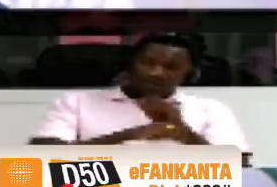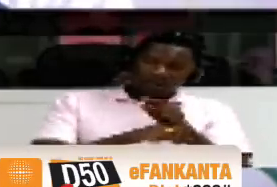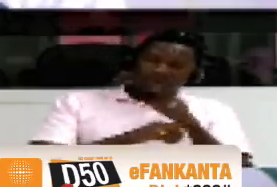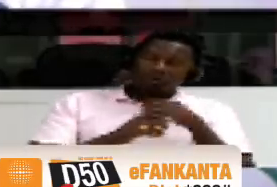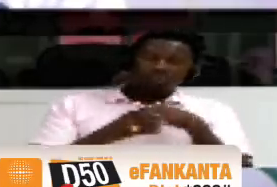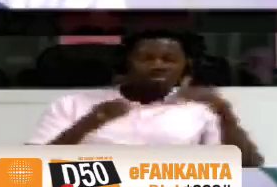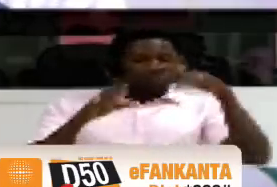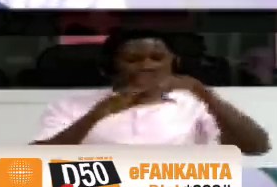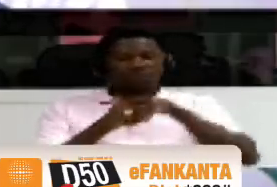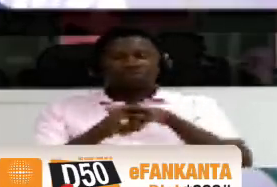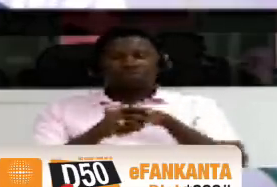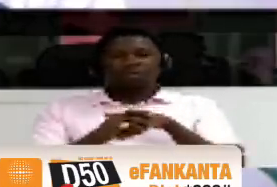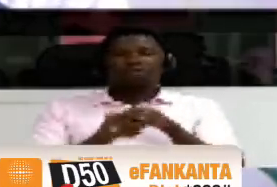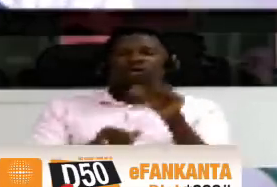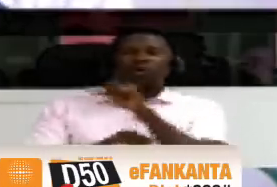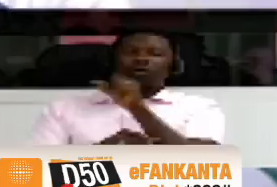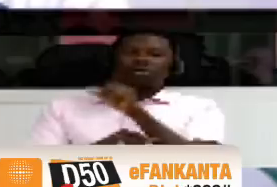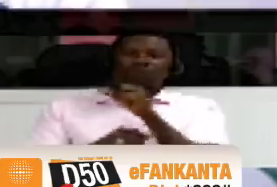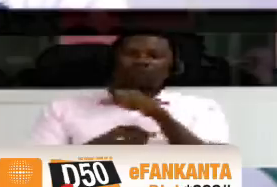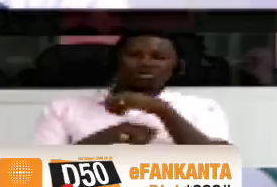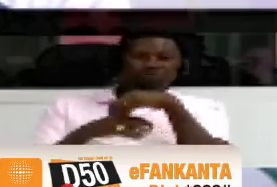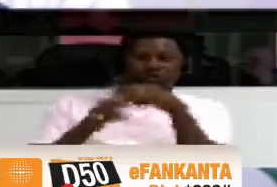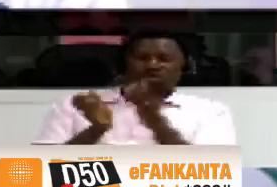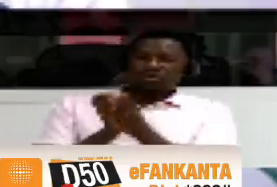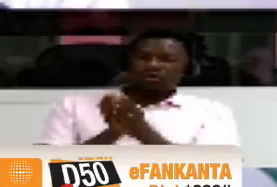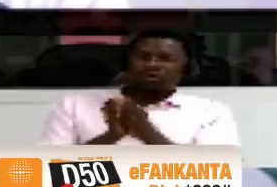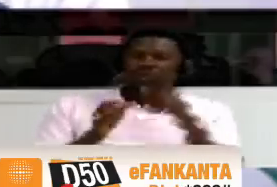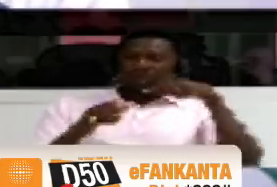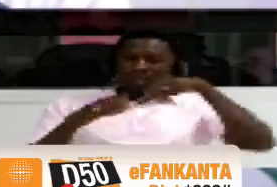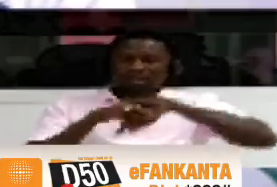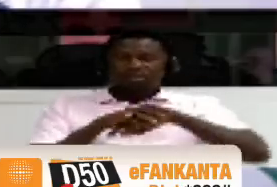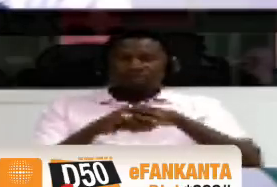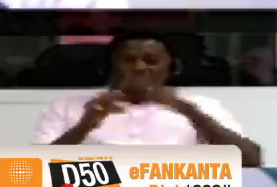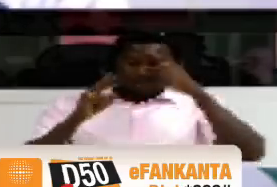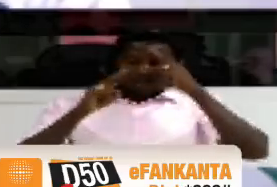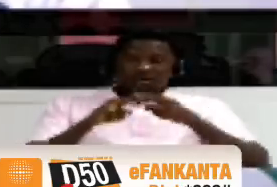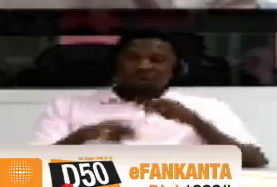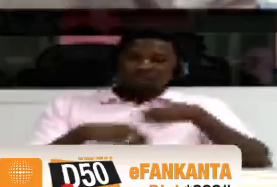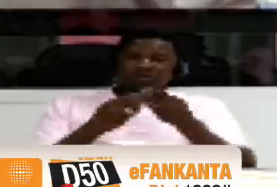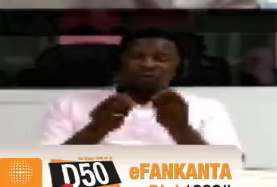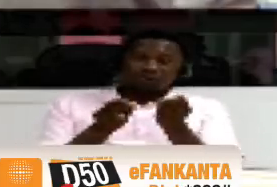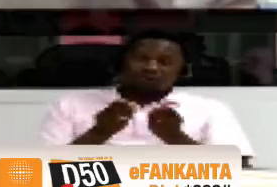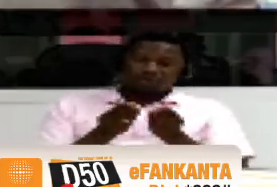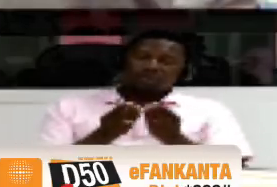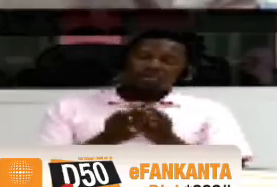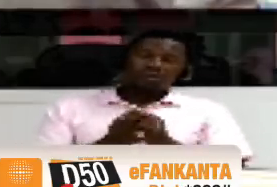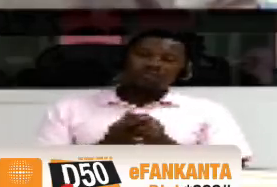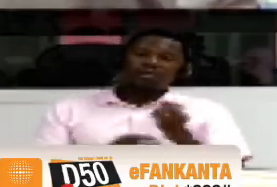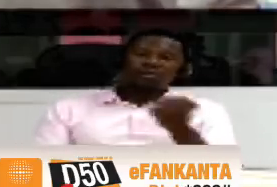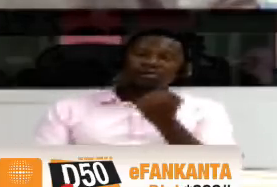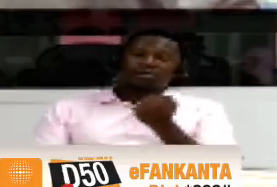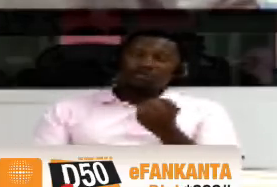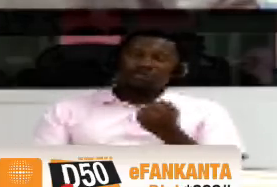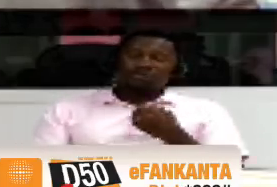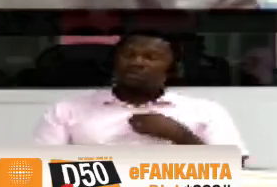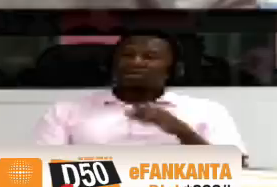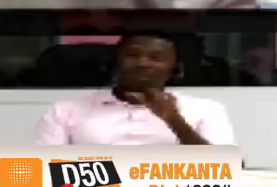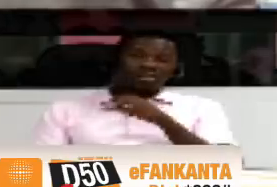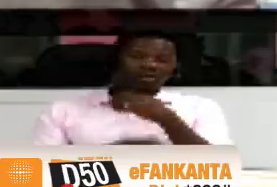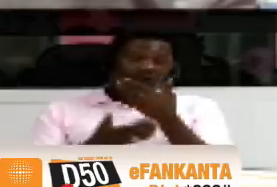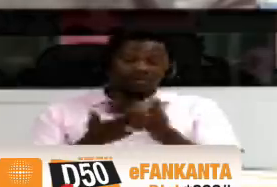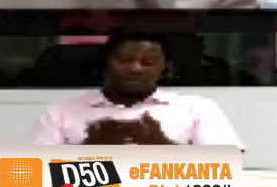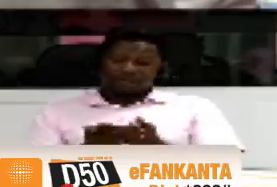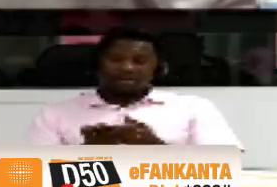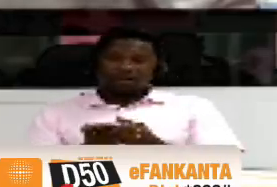a third party in the discipline or in the disciplinary aspect of students, because the end result is always going to